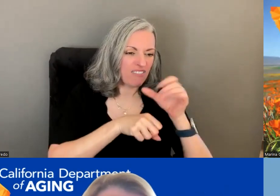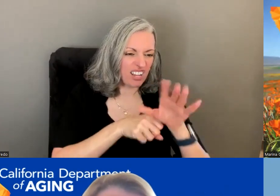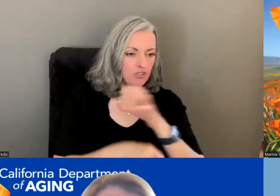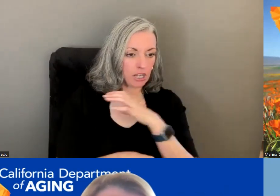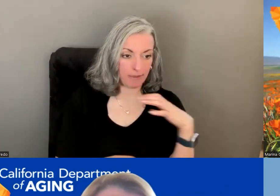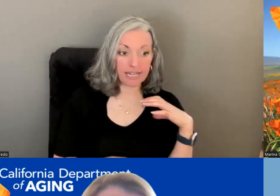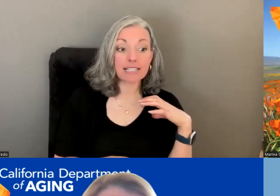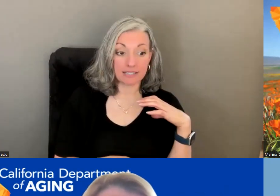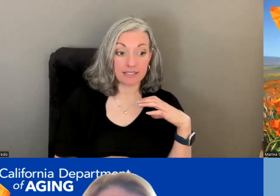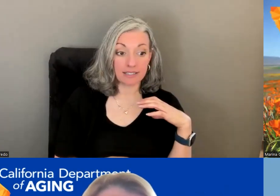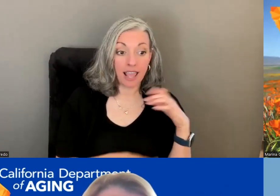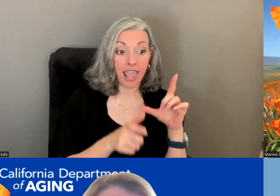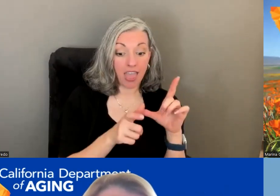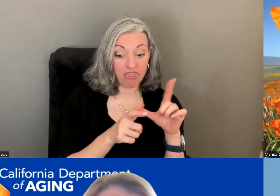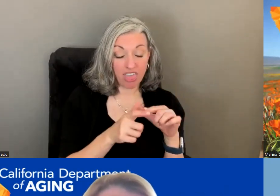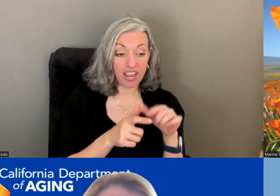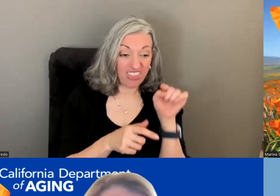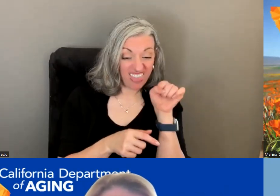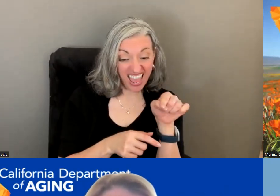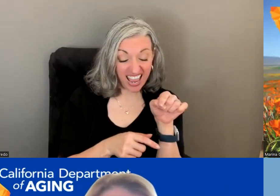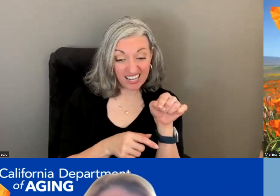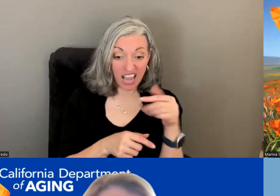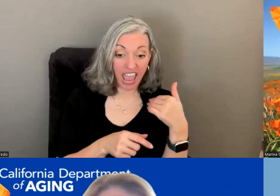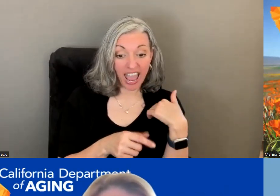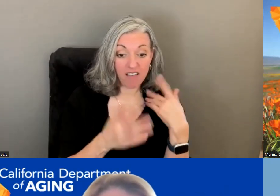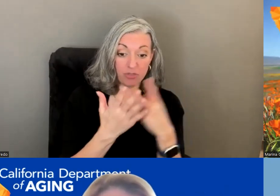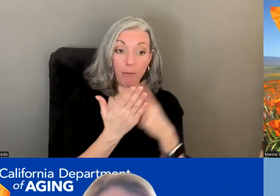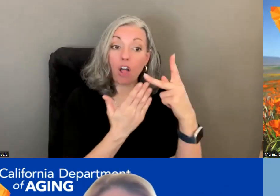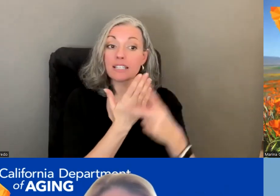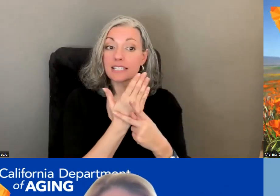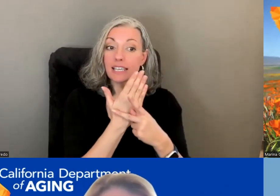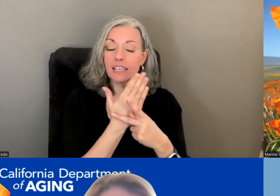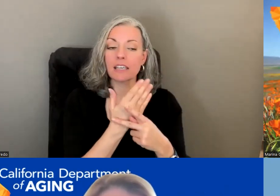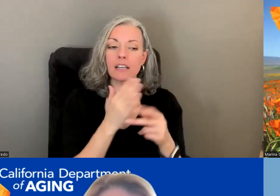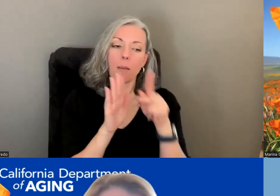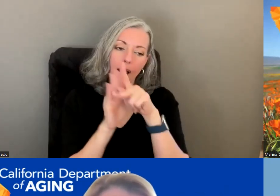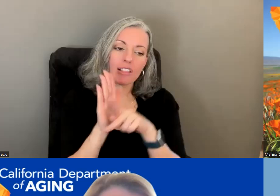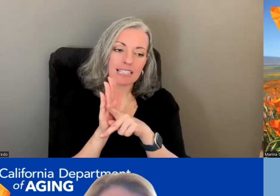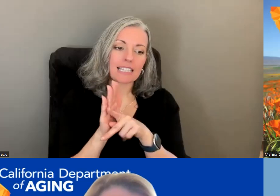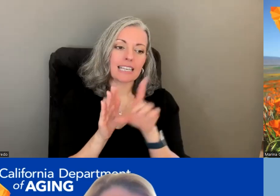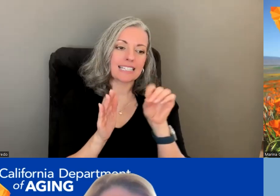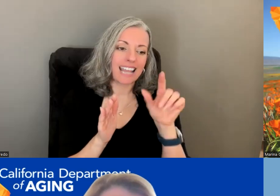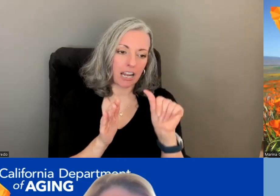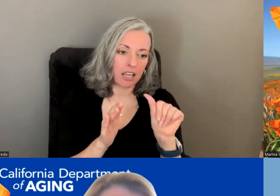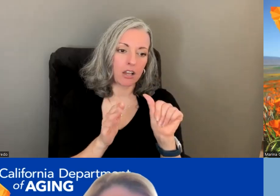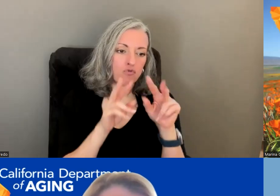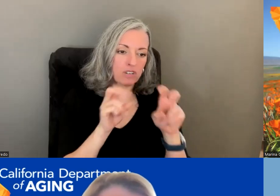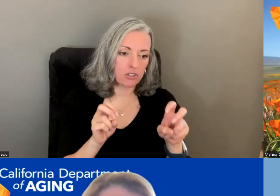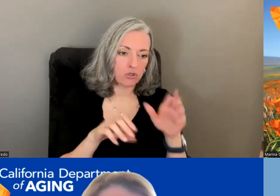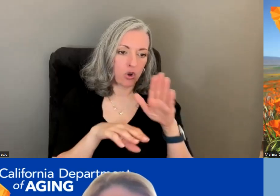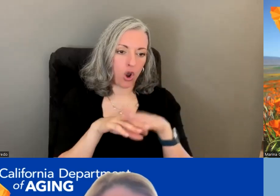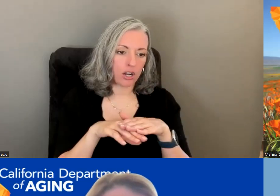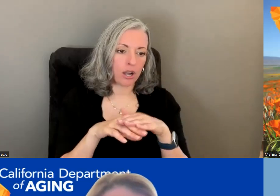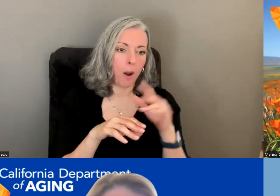then kind of, you know, have the policy and data research lens on our broader master plan for